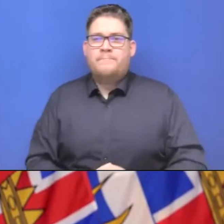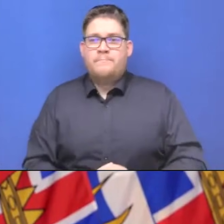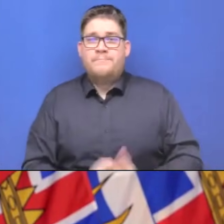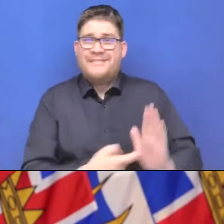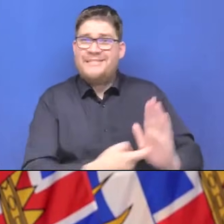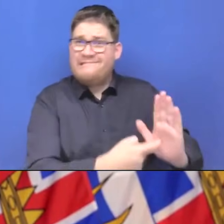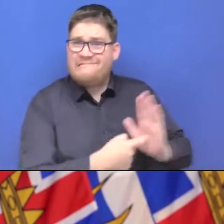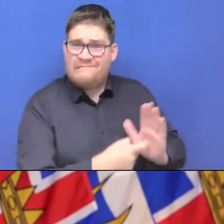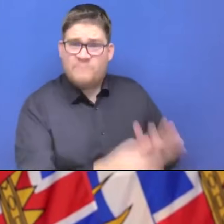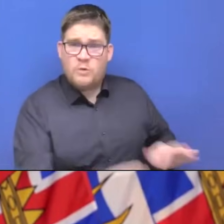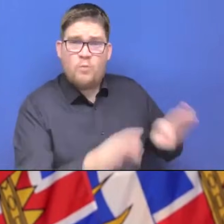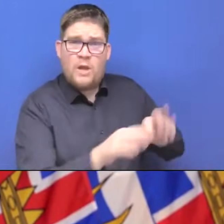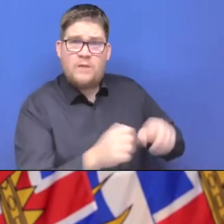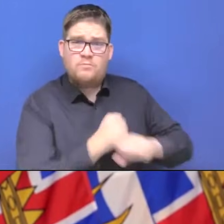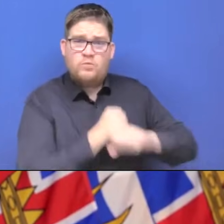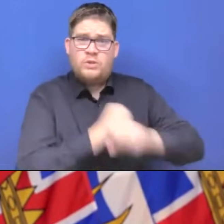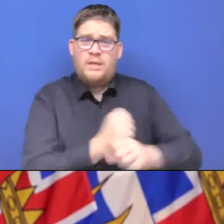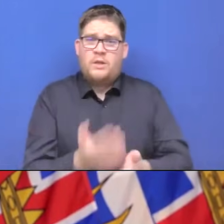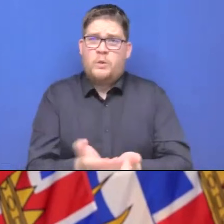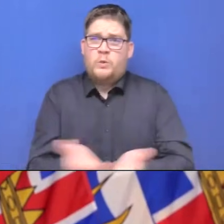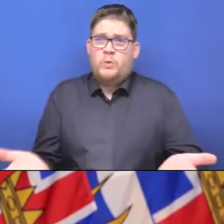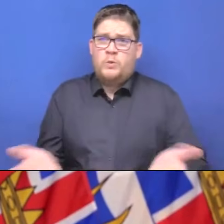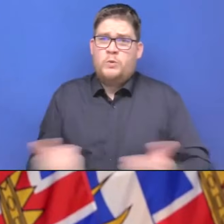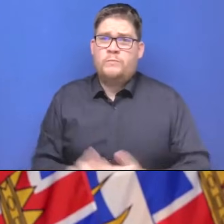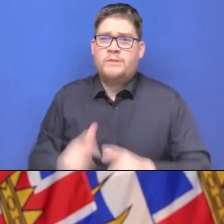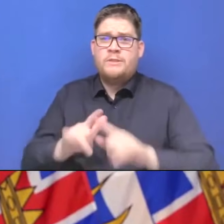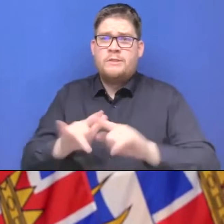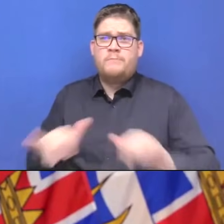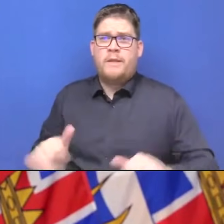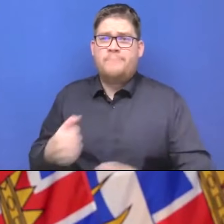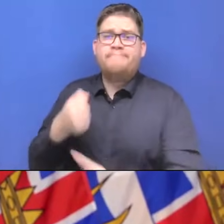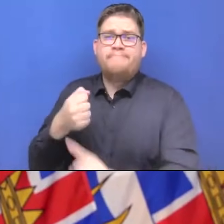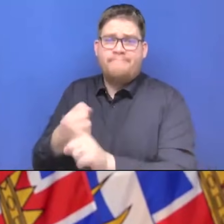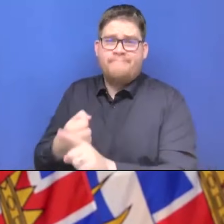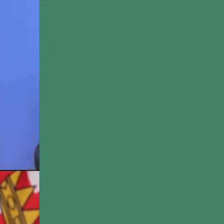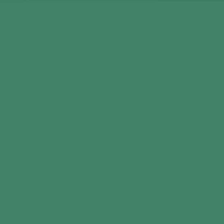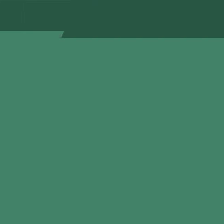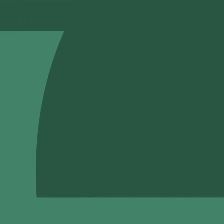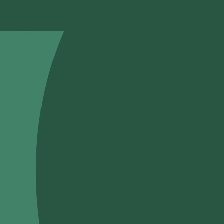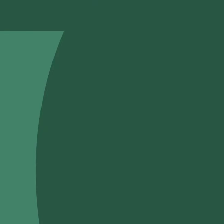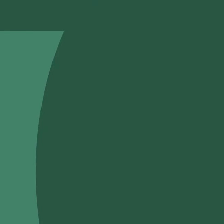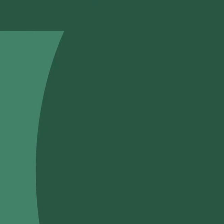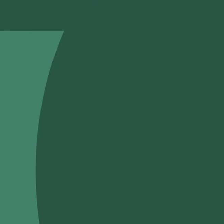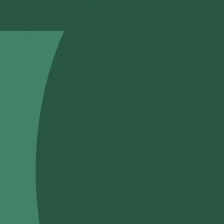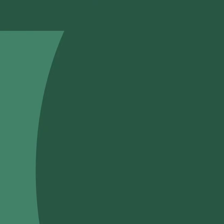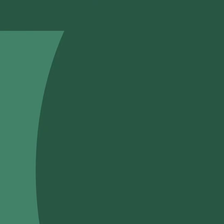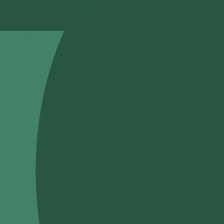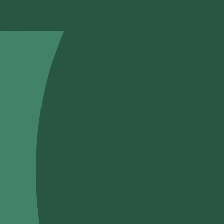system. So I wanted to thank you all very much for that, and we're happy to take your questions.